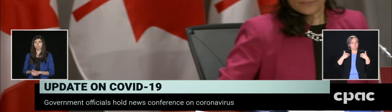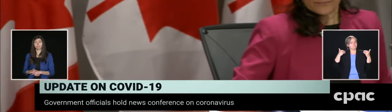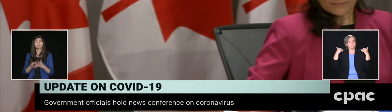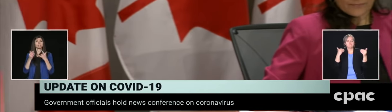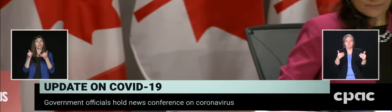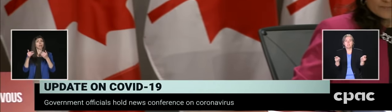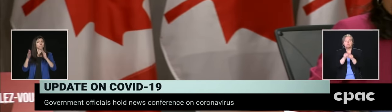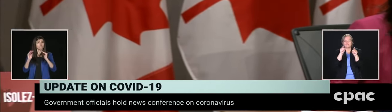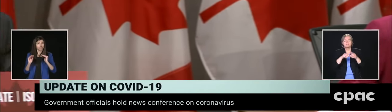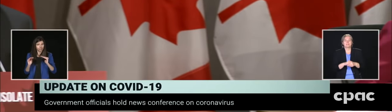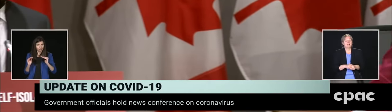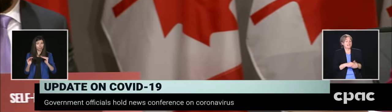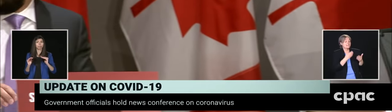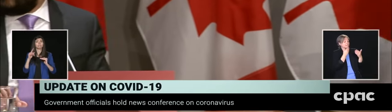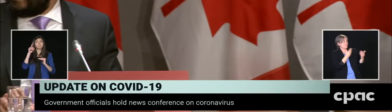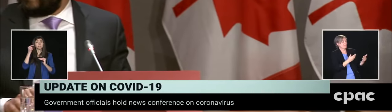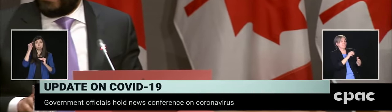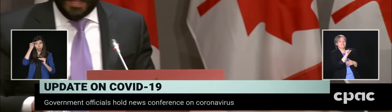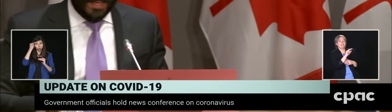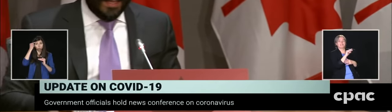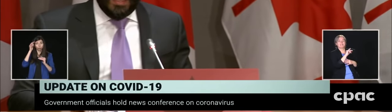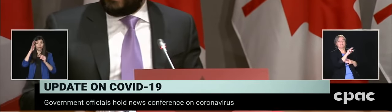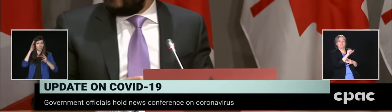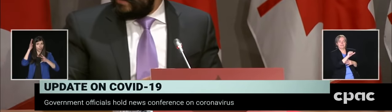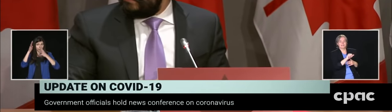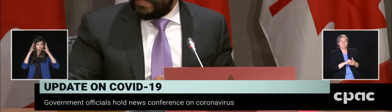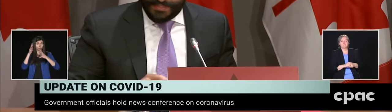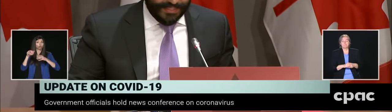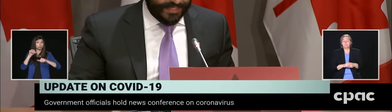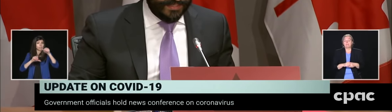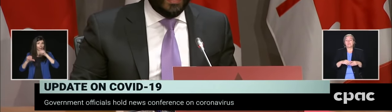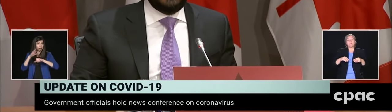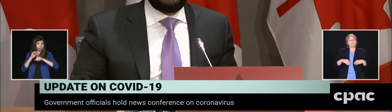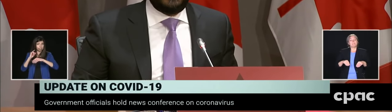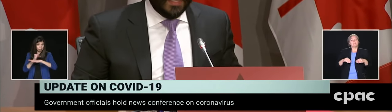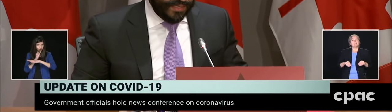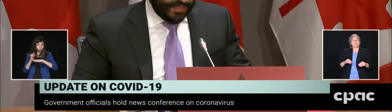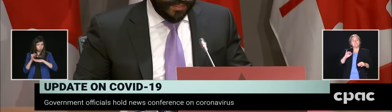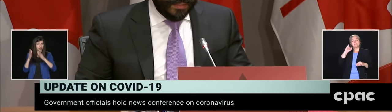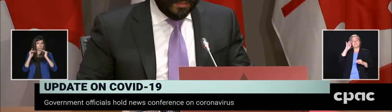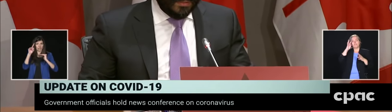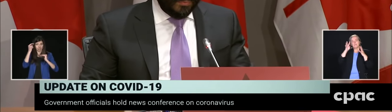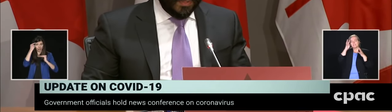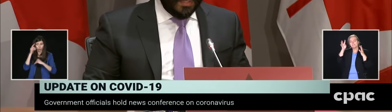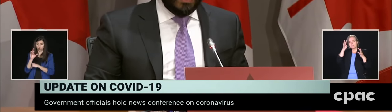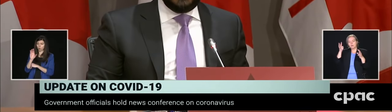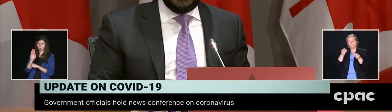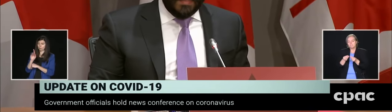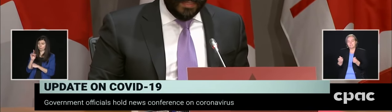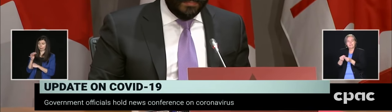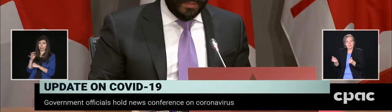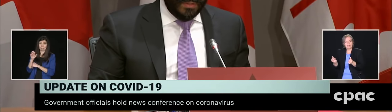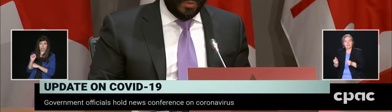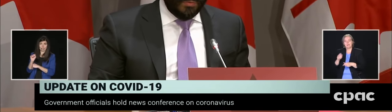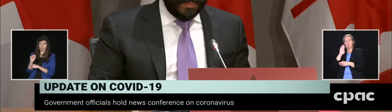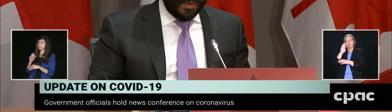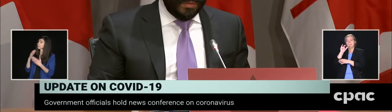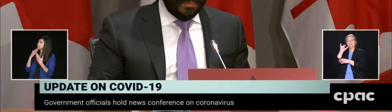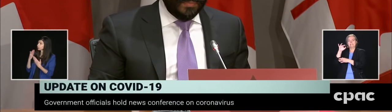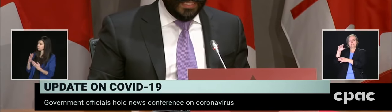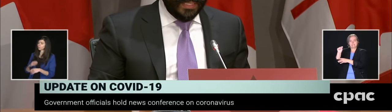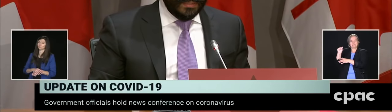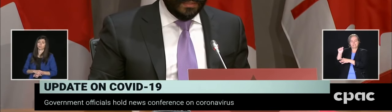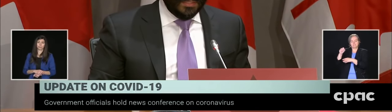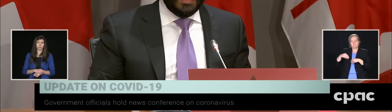of Innovation, Science and Industry, Navdeep Bains. Nav, please. Merci, Chrystia. Depuis deux semaines, le